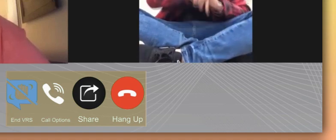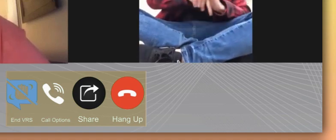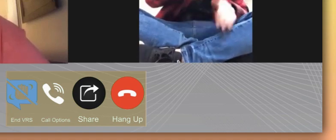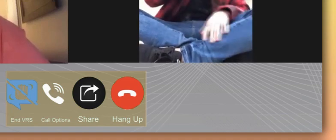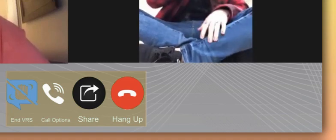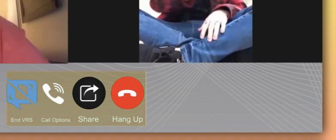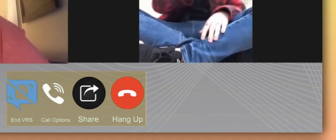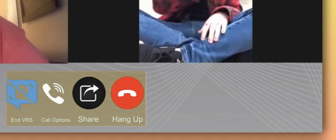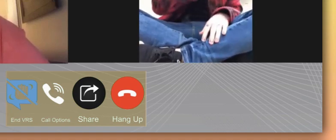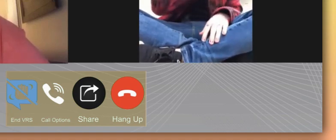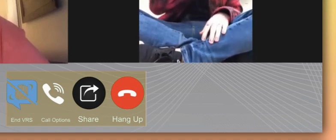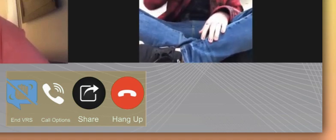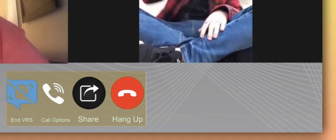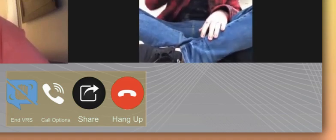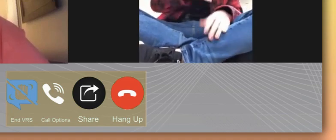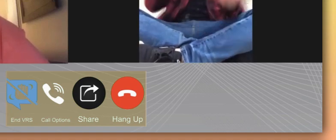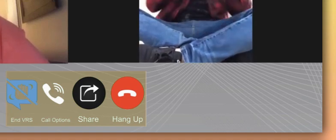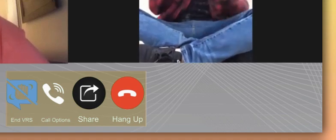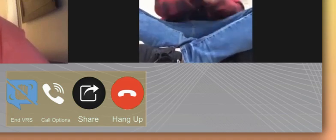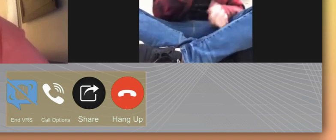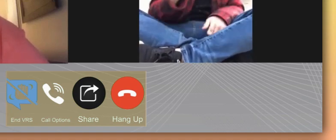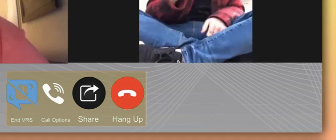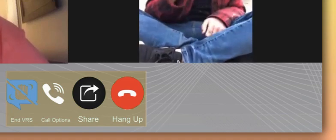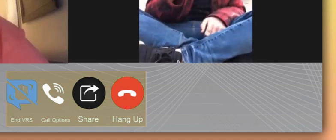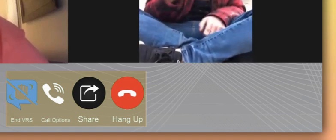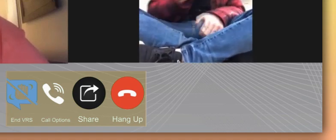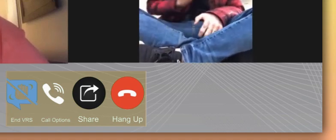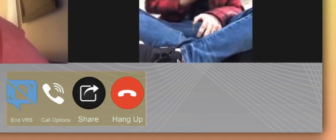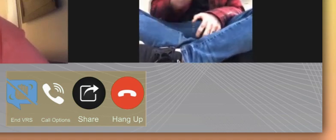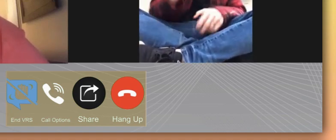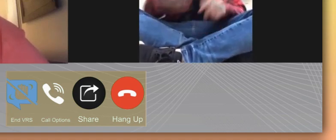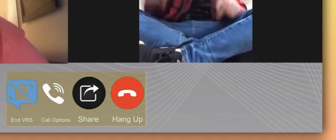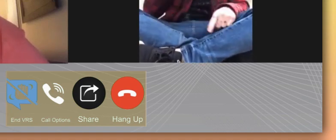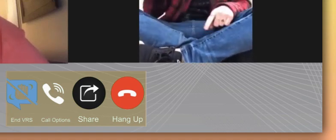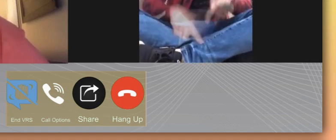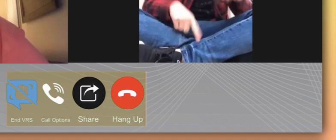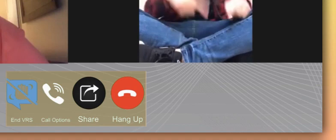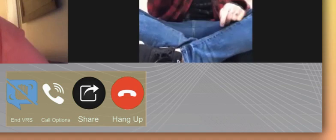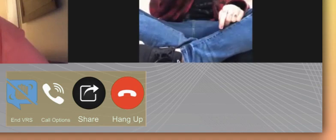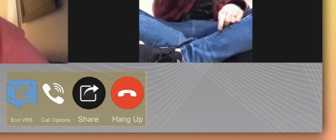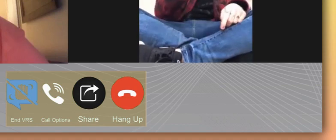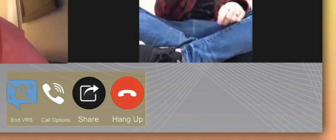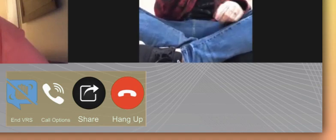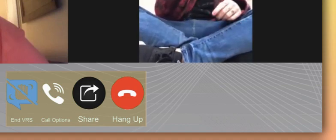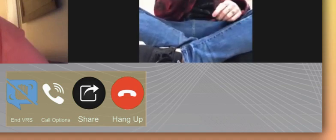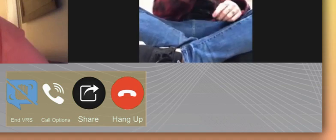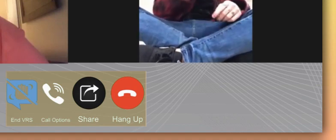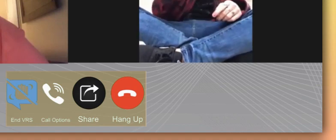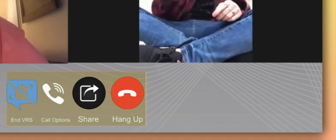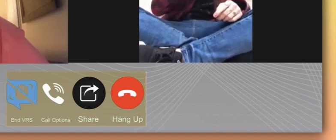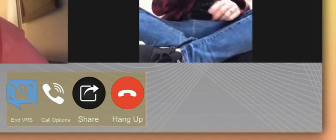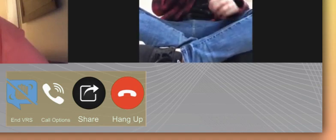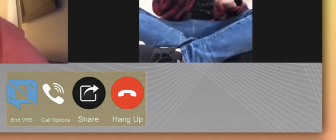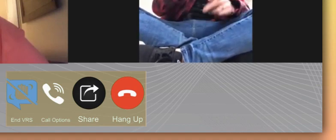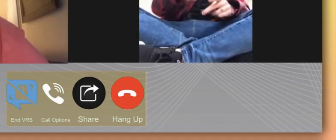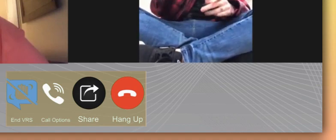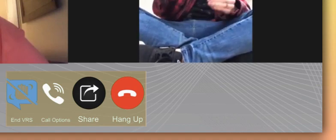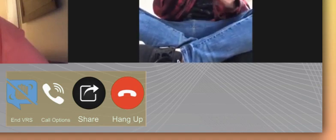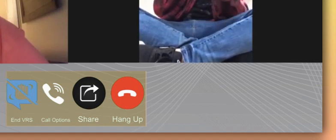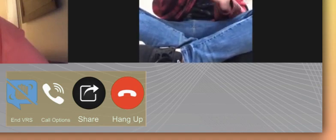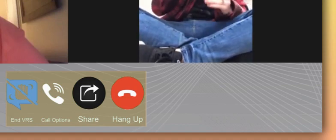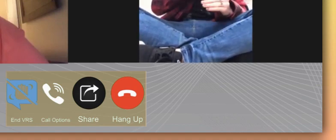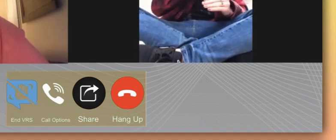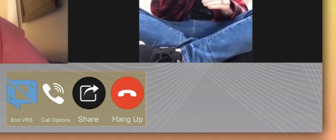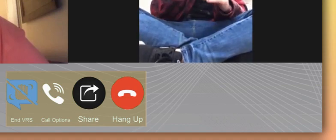of us are comfortable opening up? Most of all, me? We're all side-eyeing the lady to make sure we haven't gone too